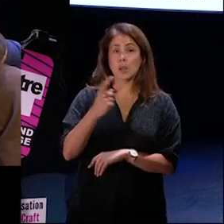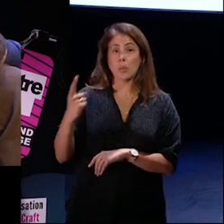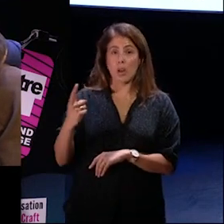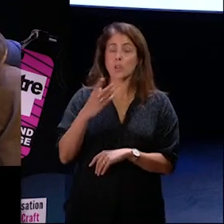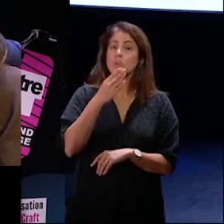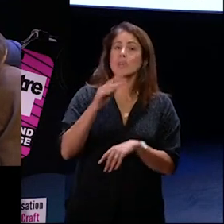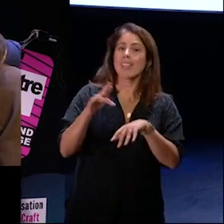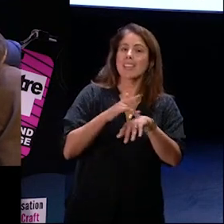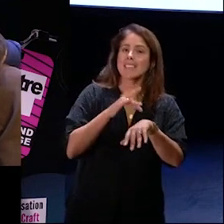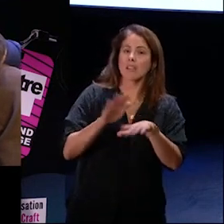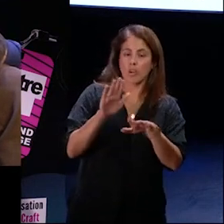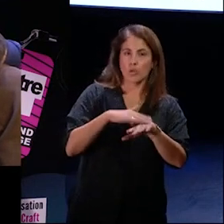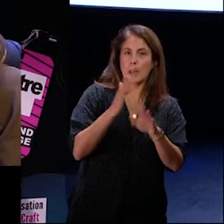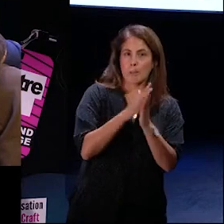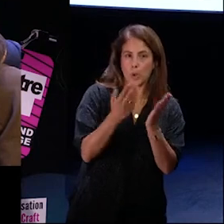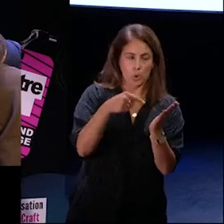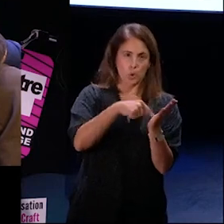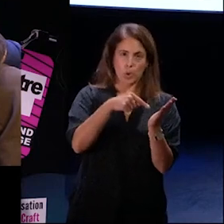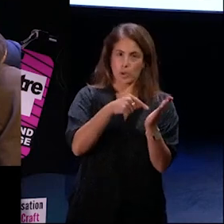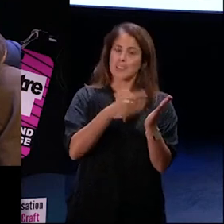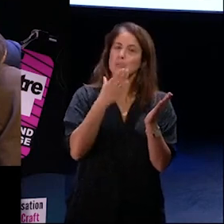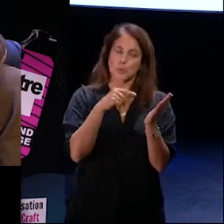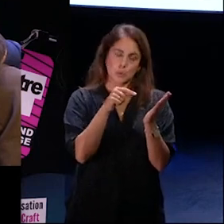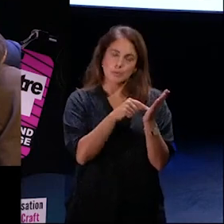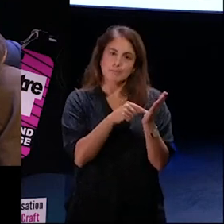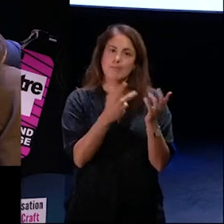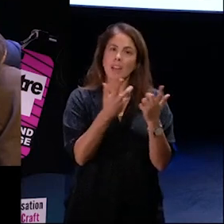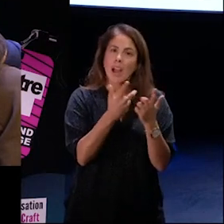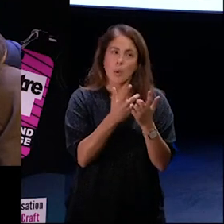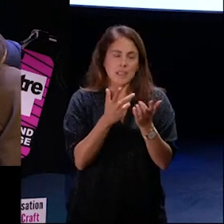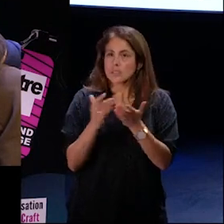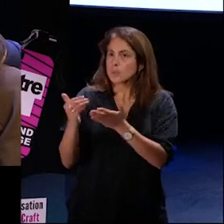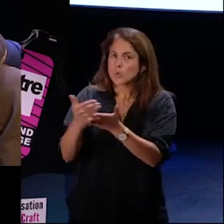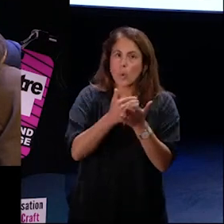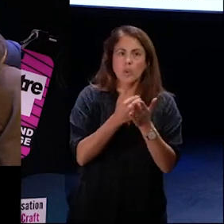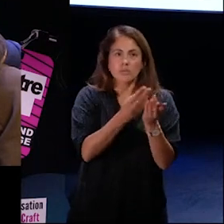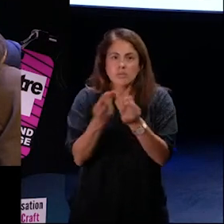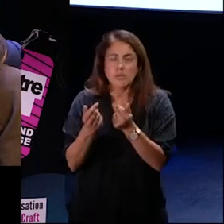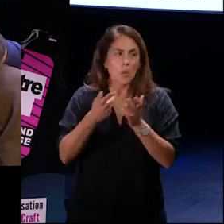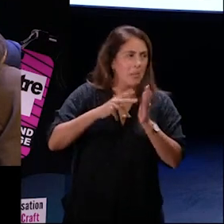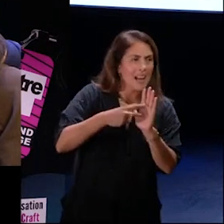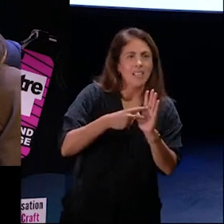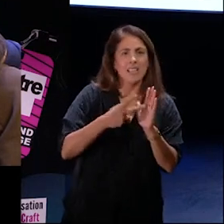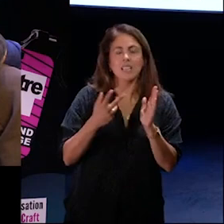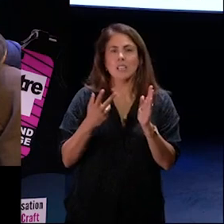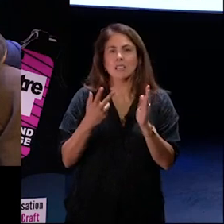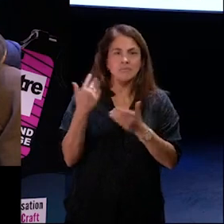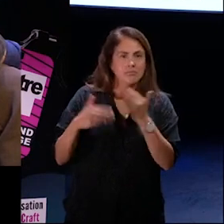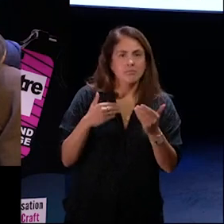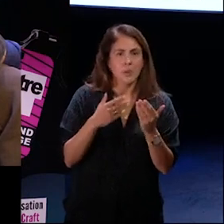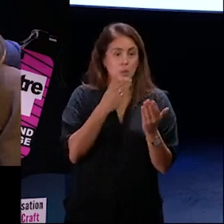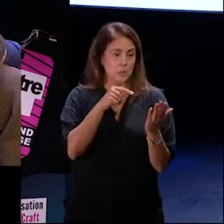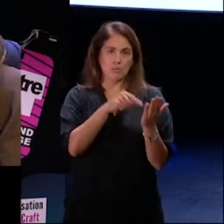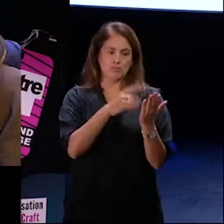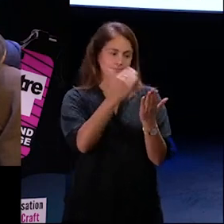the Theatre Green Book and sort of used the way that we were sourcing and disposing, or planning to anyway,